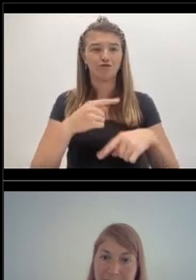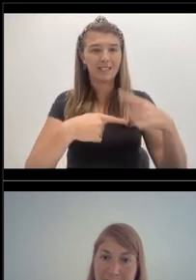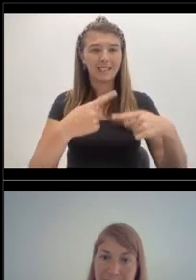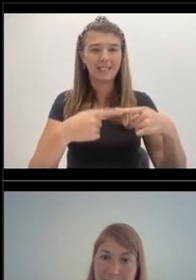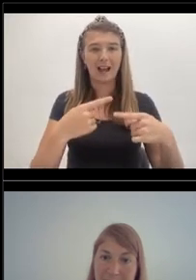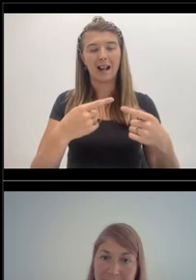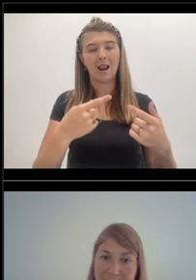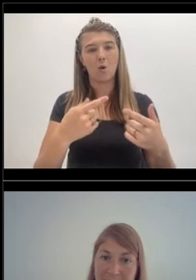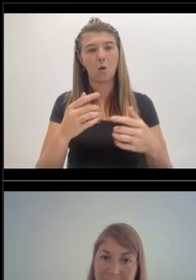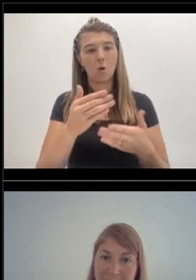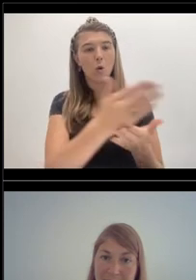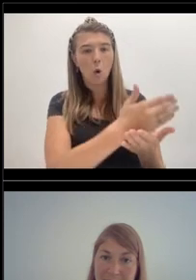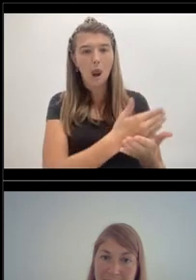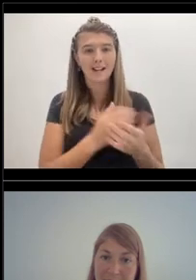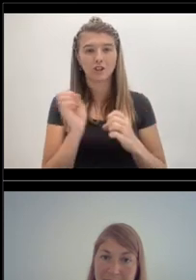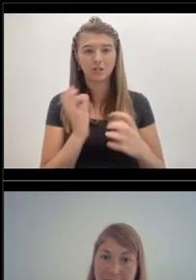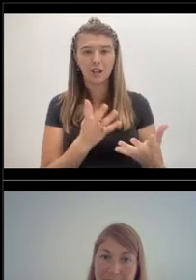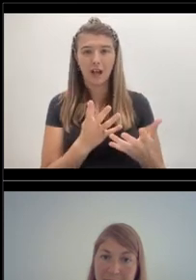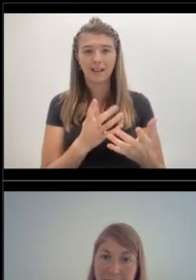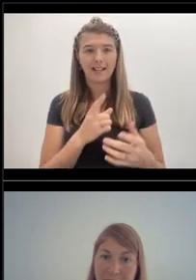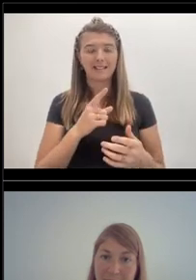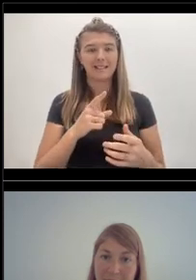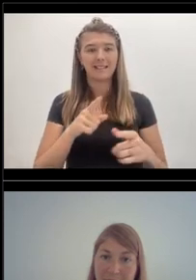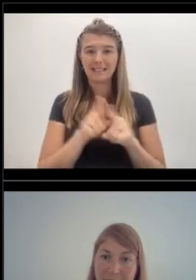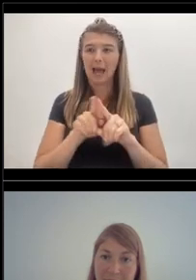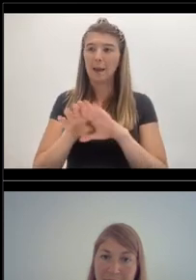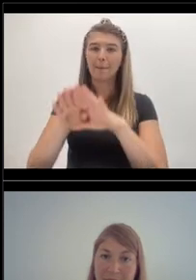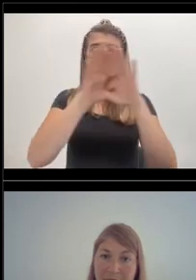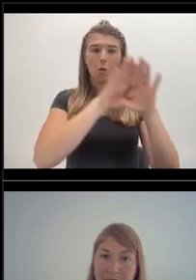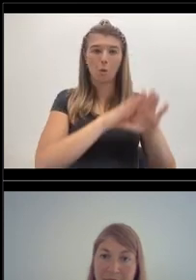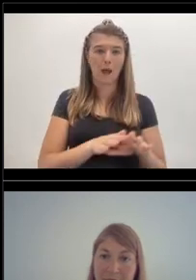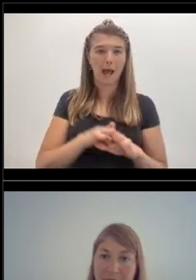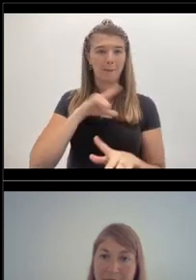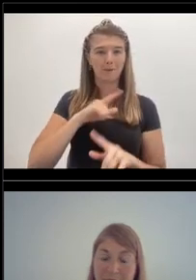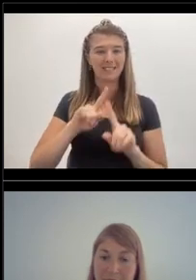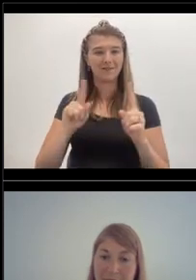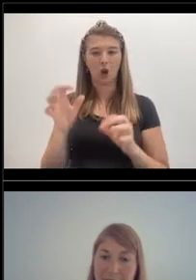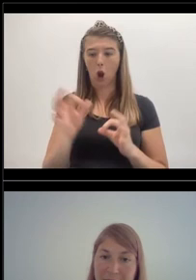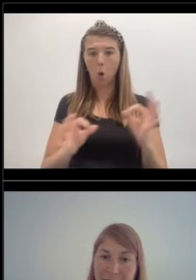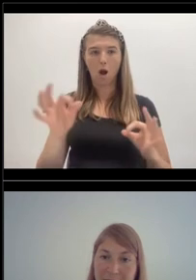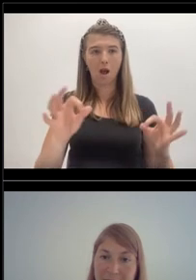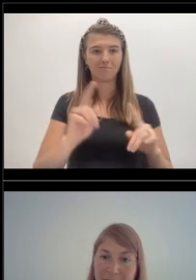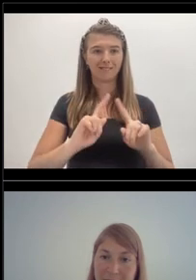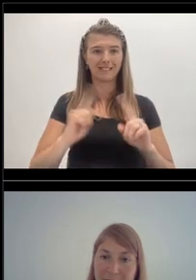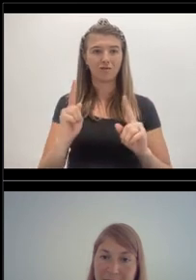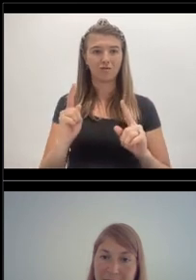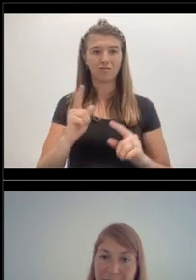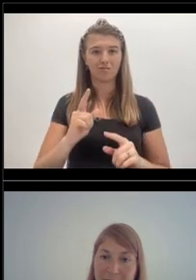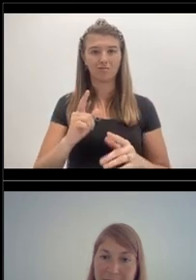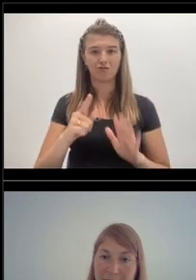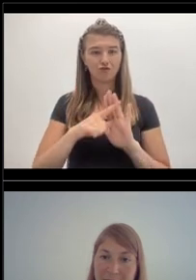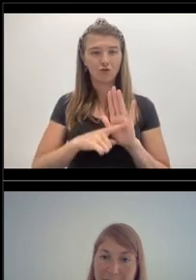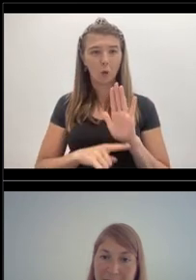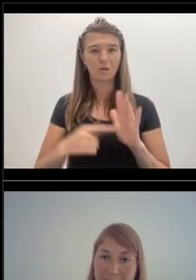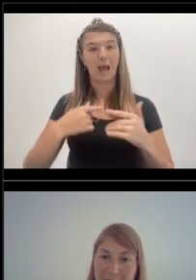can only be 10 miles down the road and some people cannot put glass or PP in a bin, whereas I can. And that's what's going